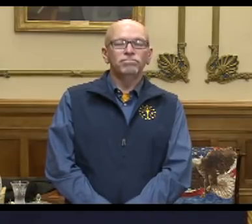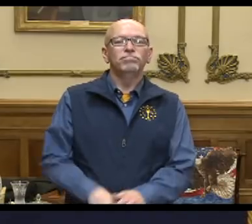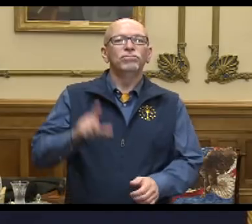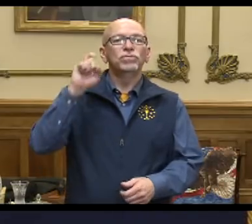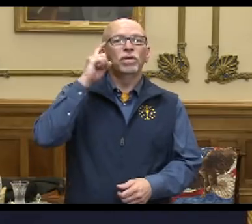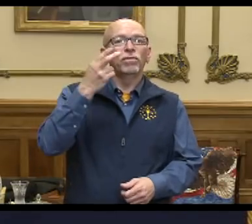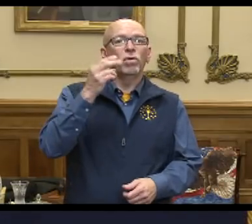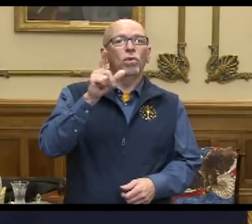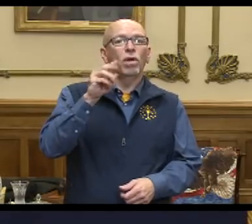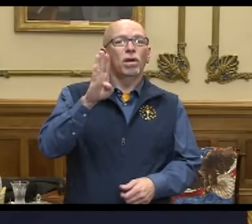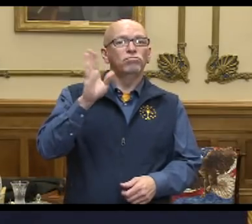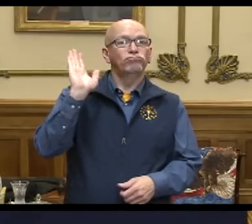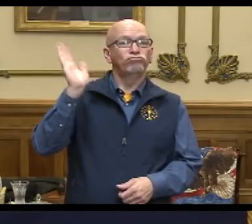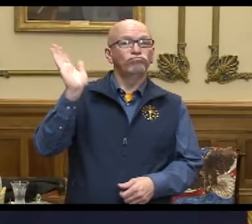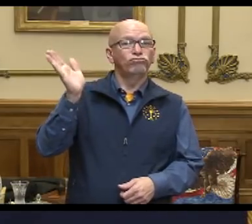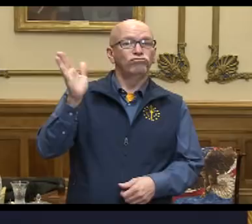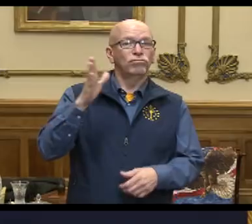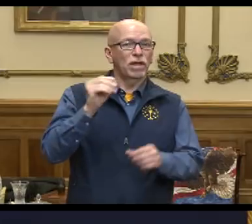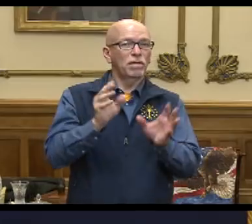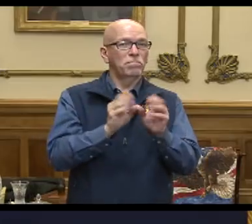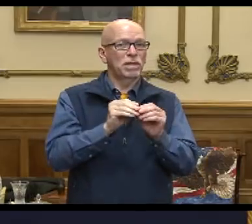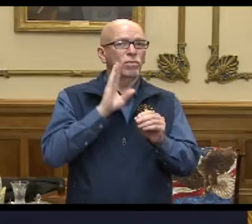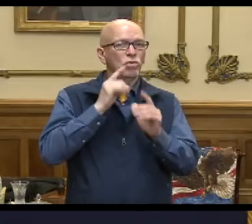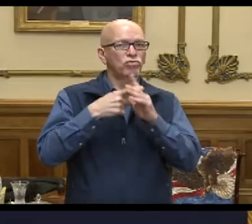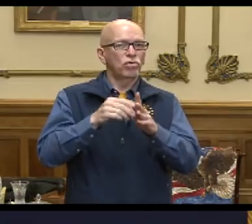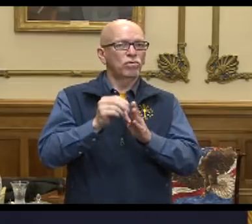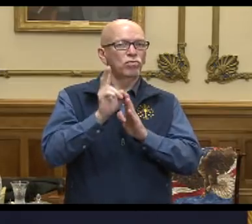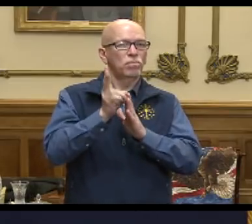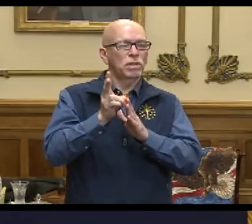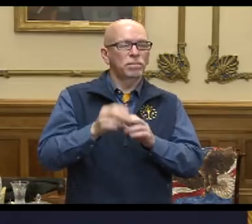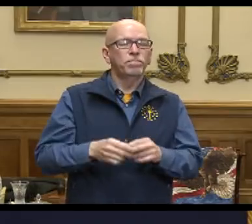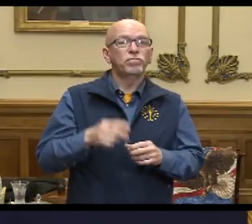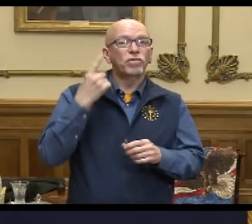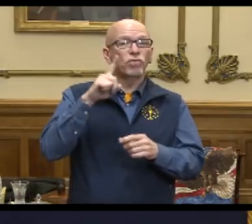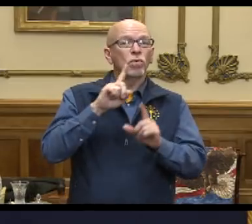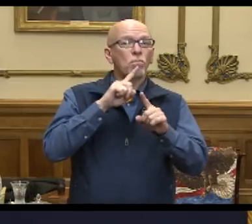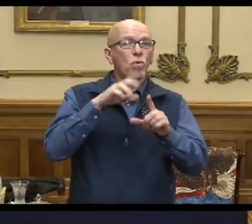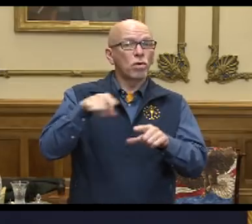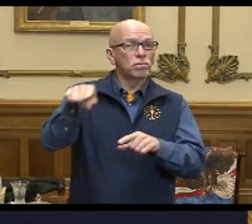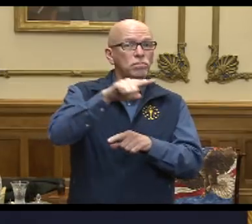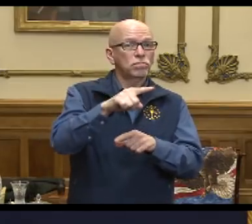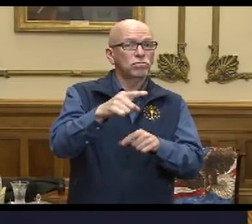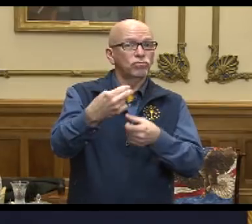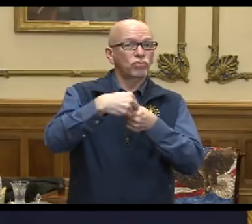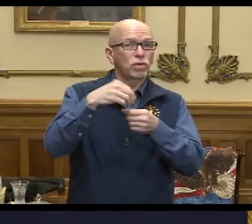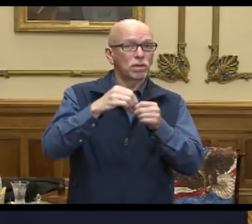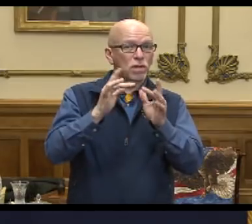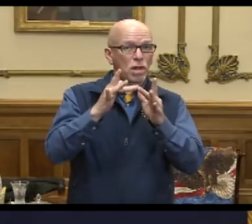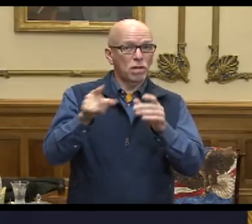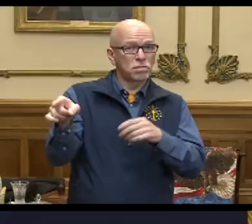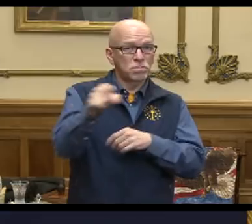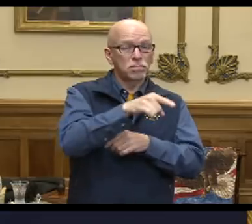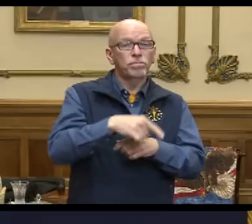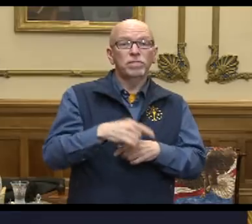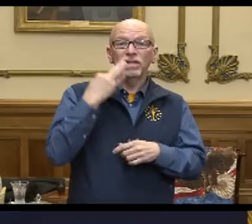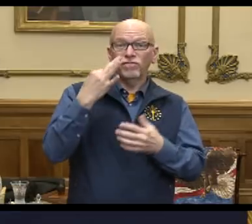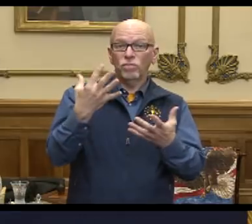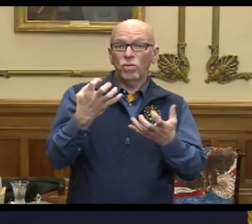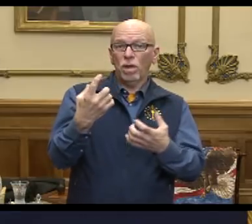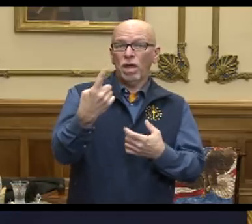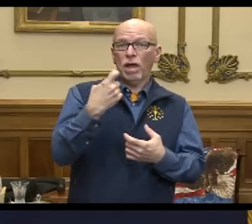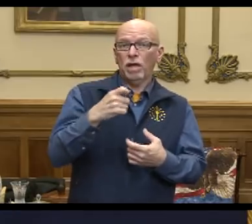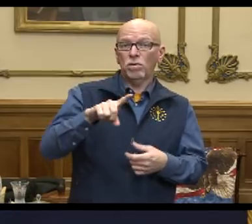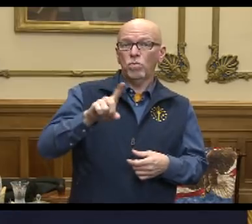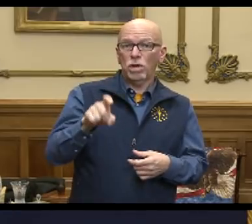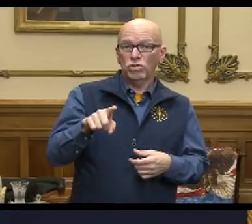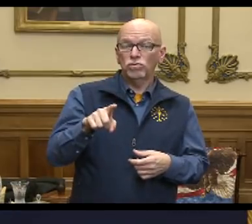Governor Holcomb's address and briefing will begin in 2 minutes. For the journalists joining us in the digital press room, if you would like to ask